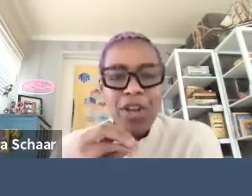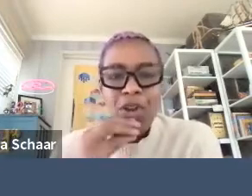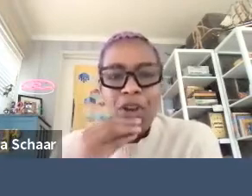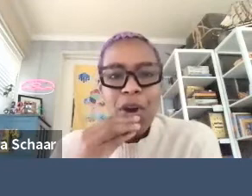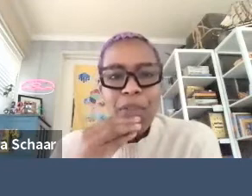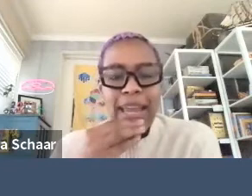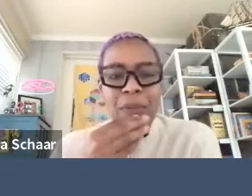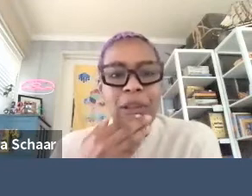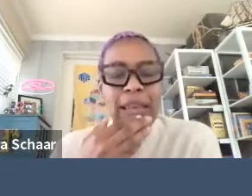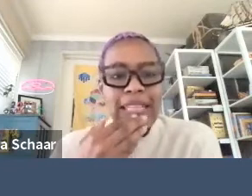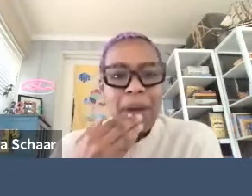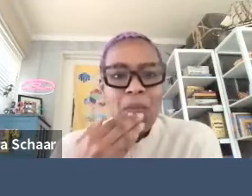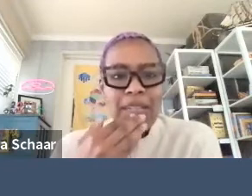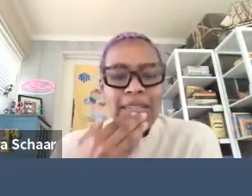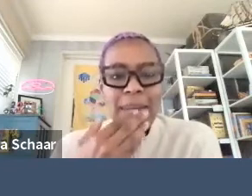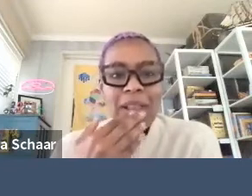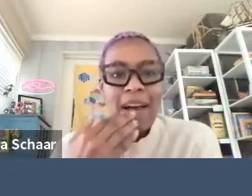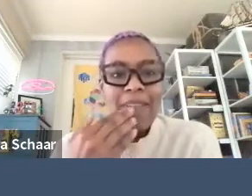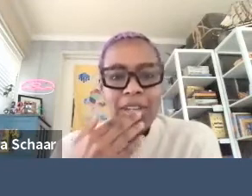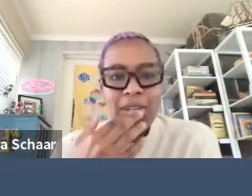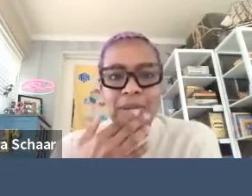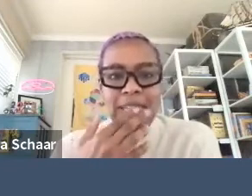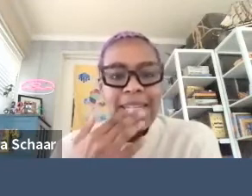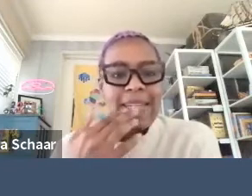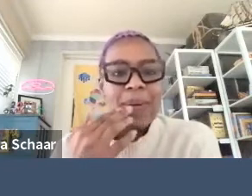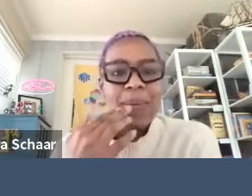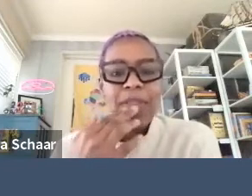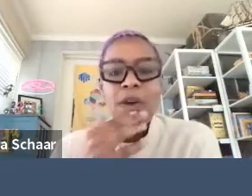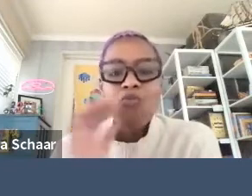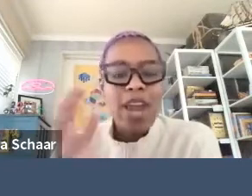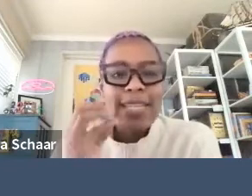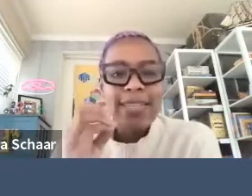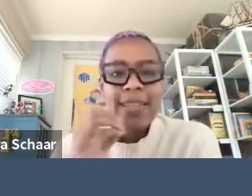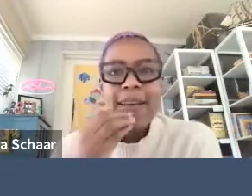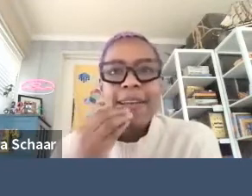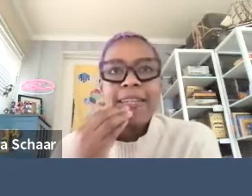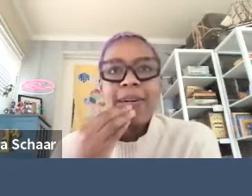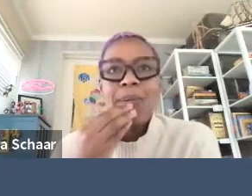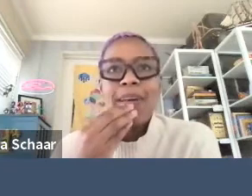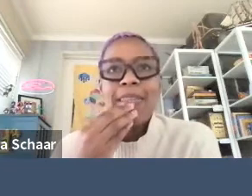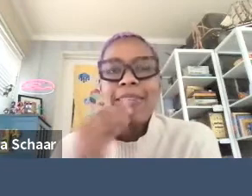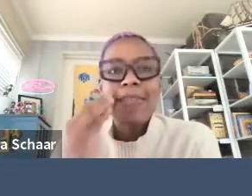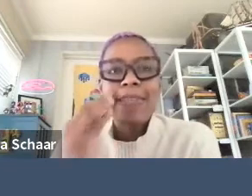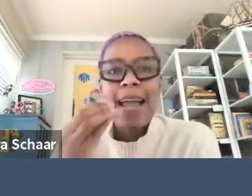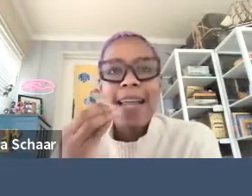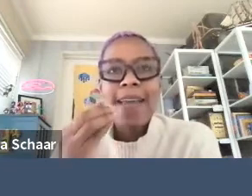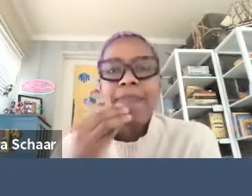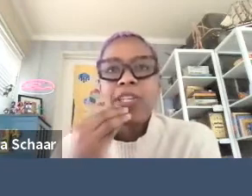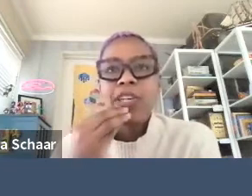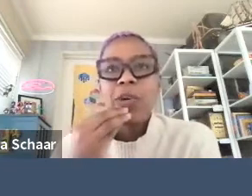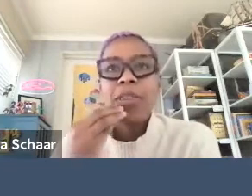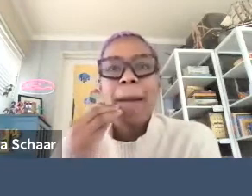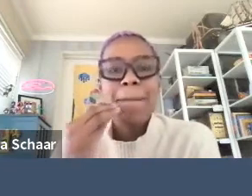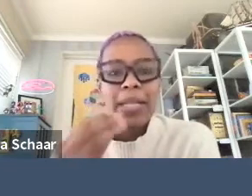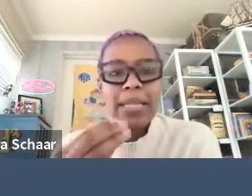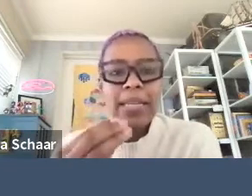designer, you know that it really is about wrestling with a lot of issues that deal with race, that deal with society, that